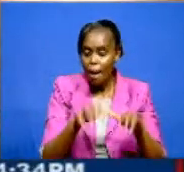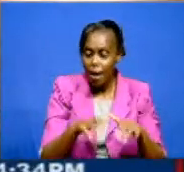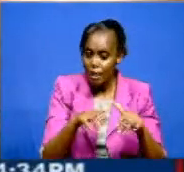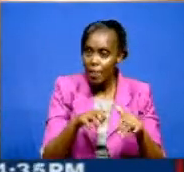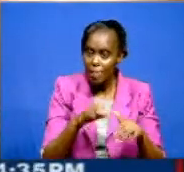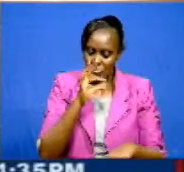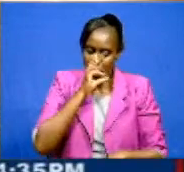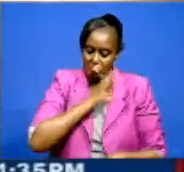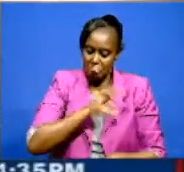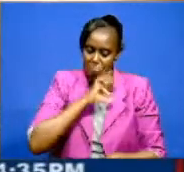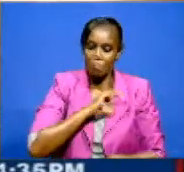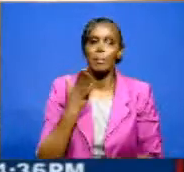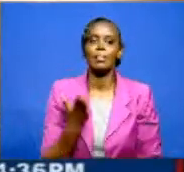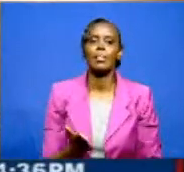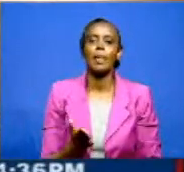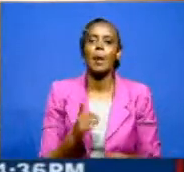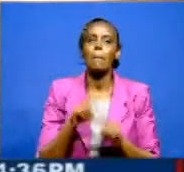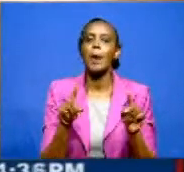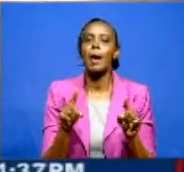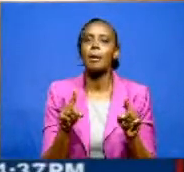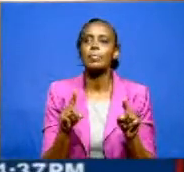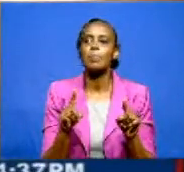pays. But we've got to